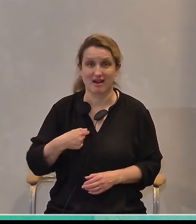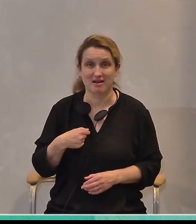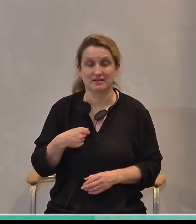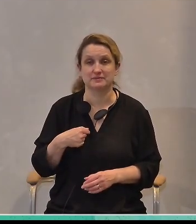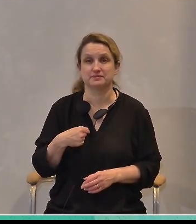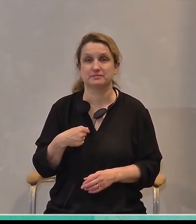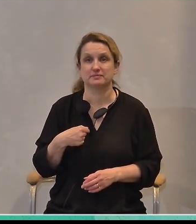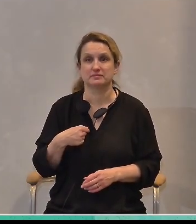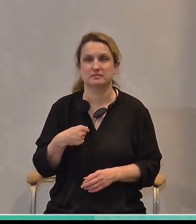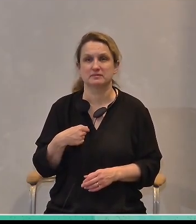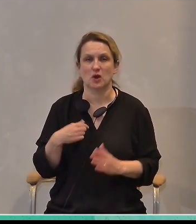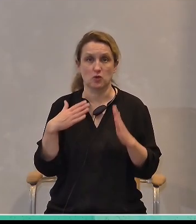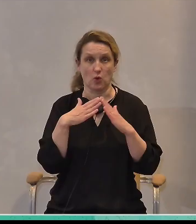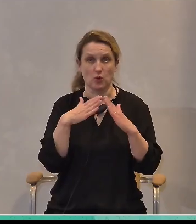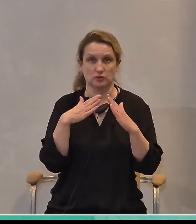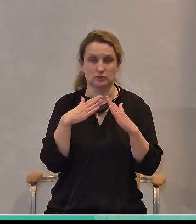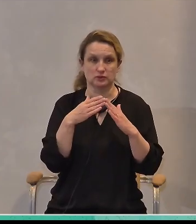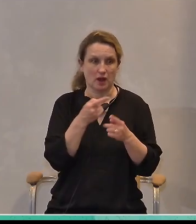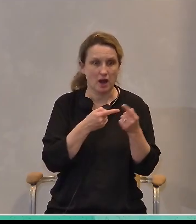And I know